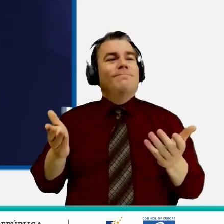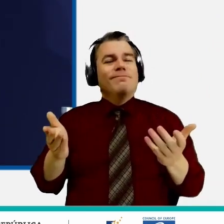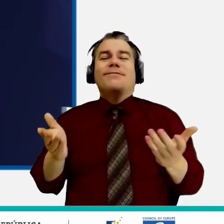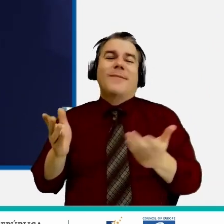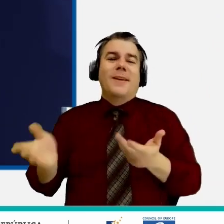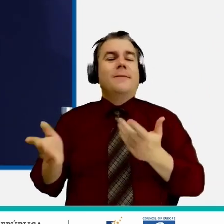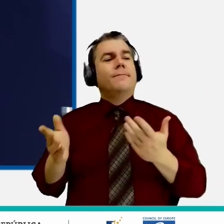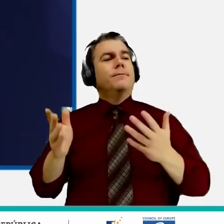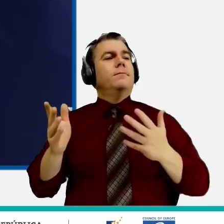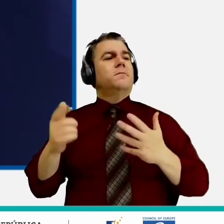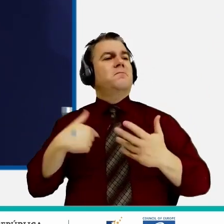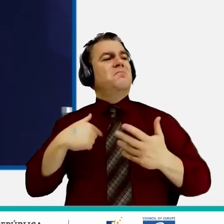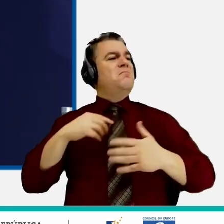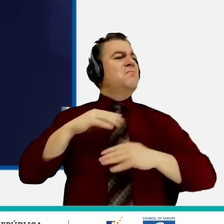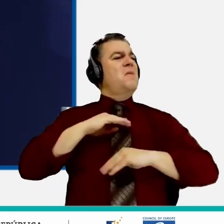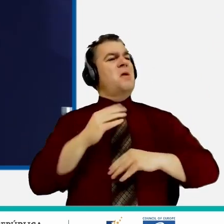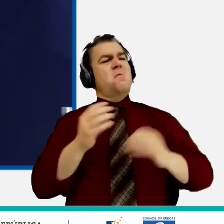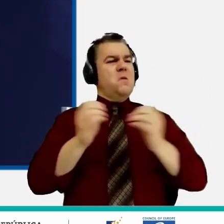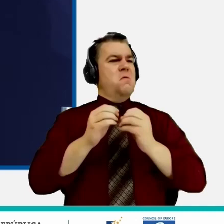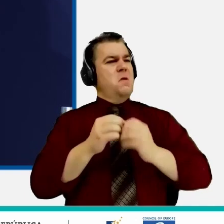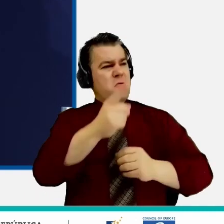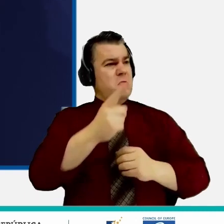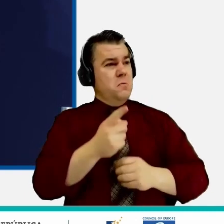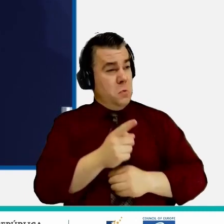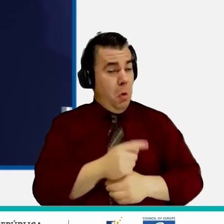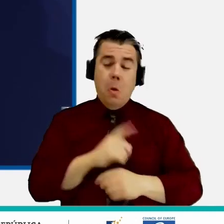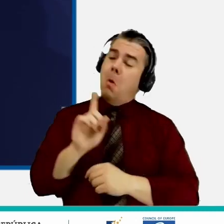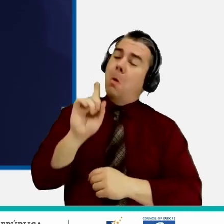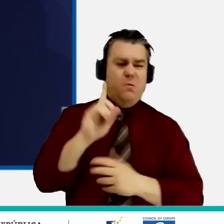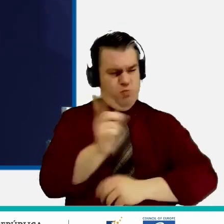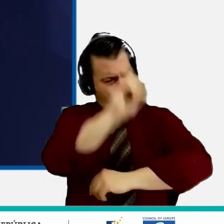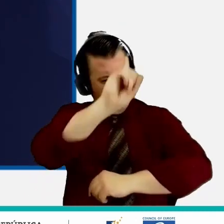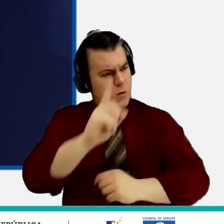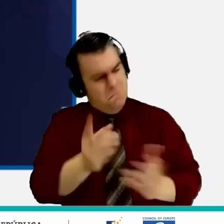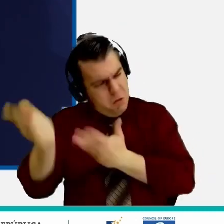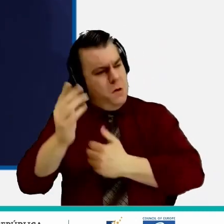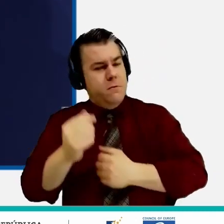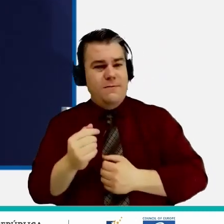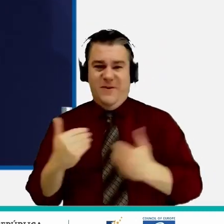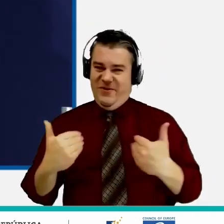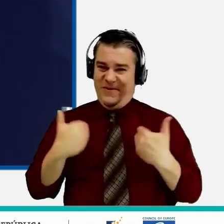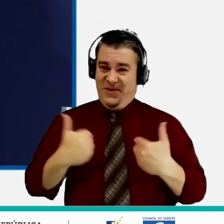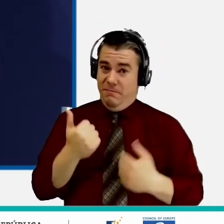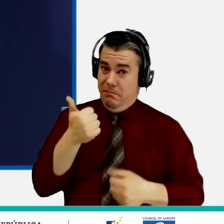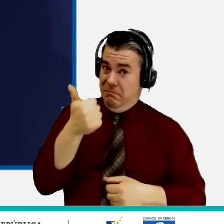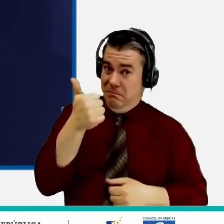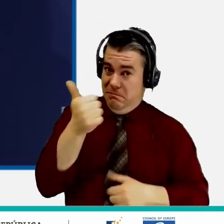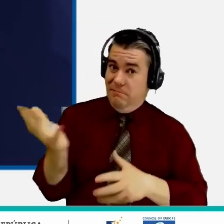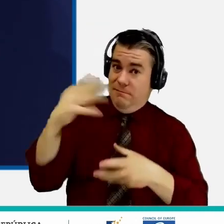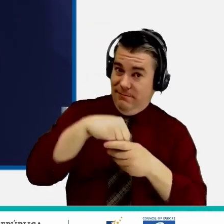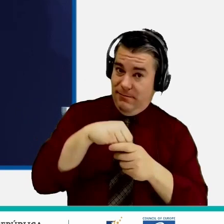we are not satisfied with any excuses. So it's really an advantage to have youth on board. But